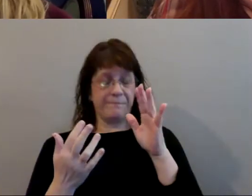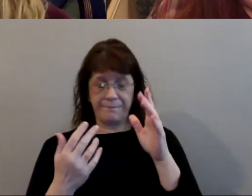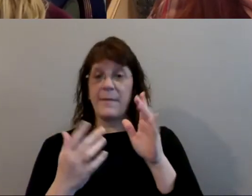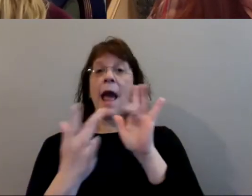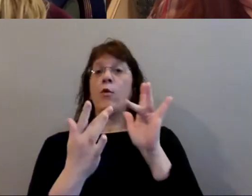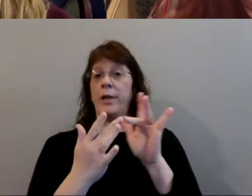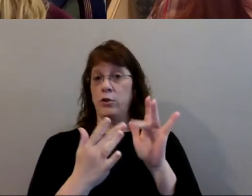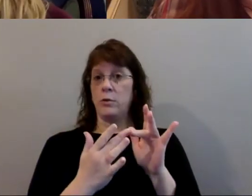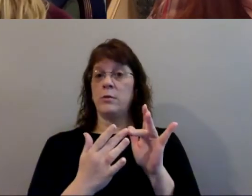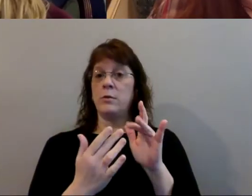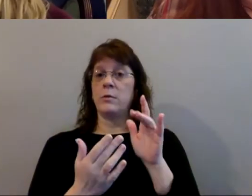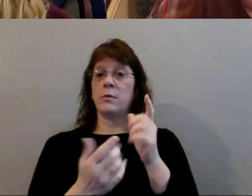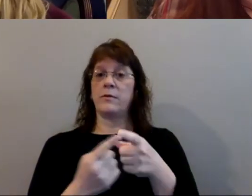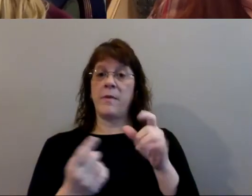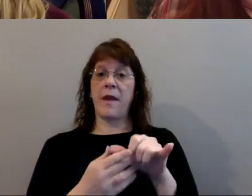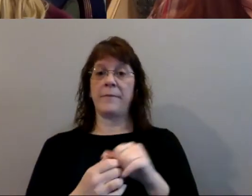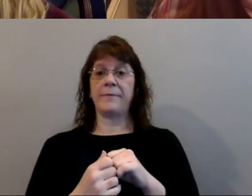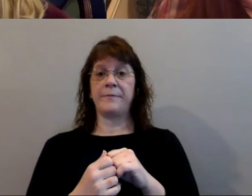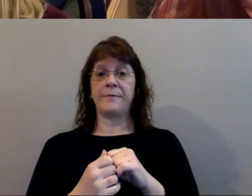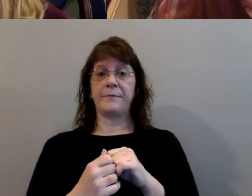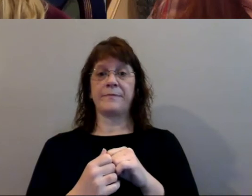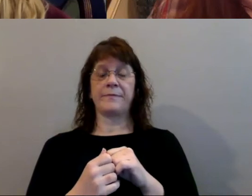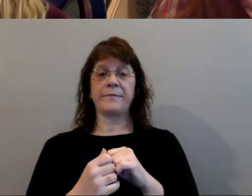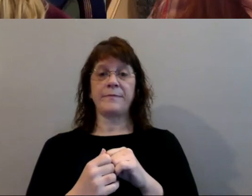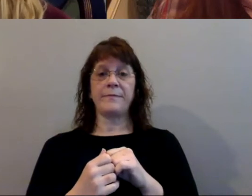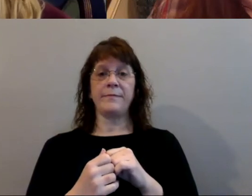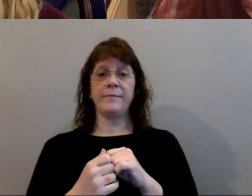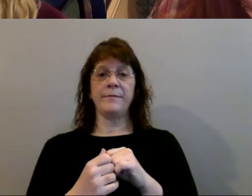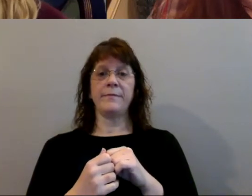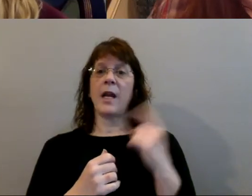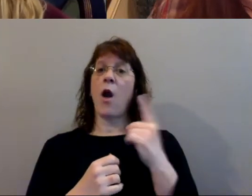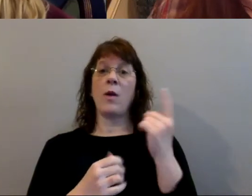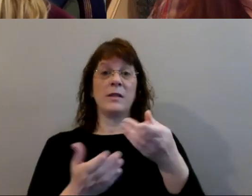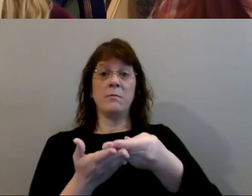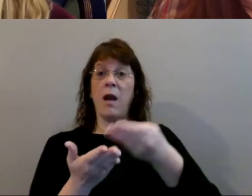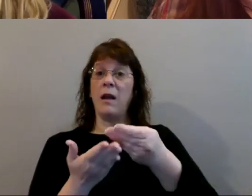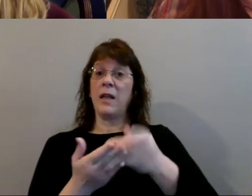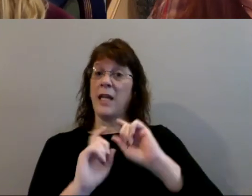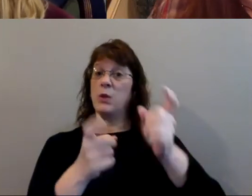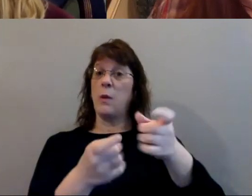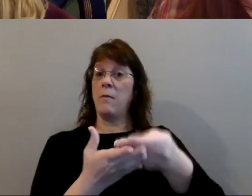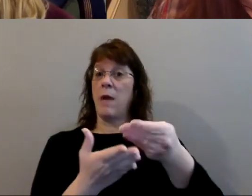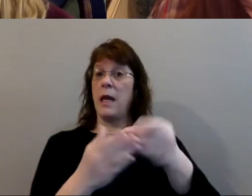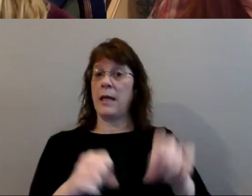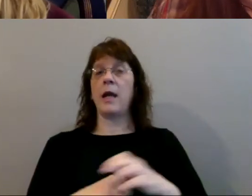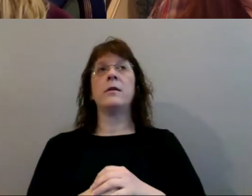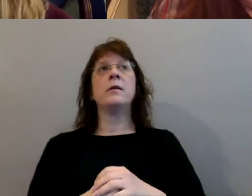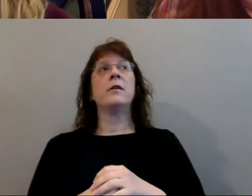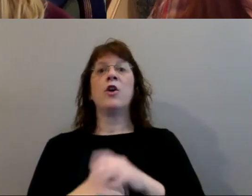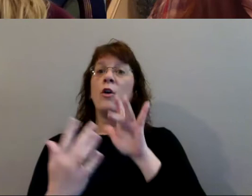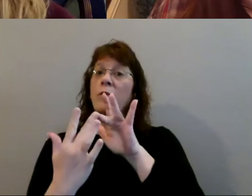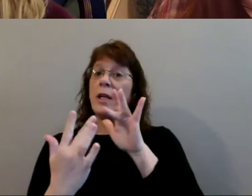outreach. Um, from a monetary perspective, was always donating, reaching out to local